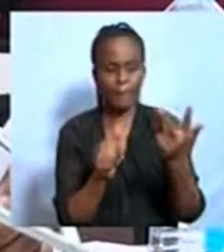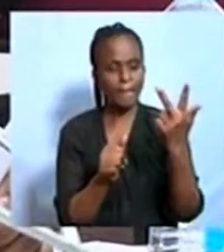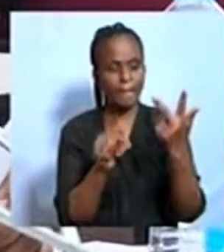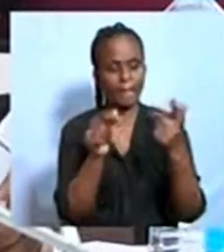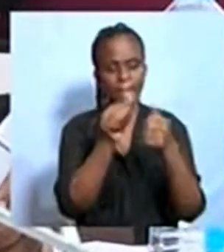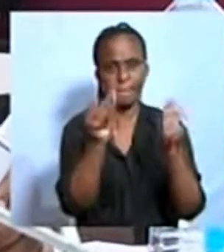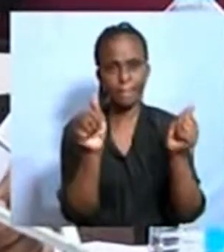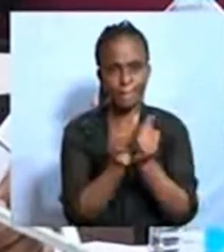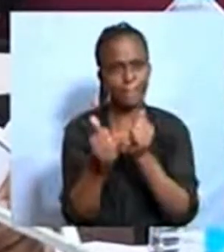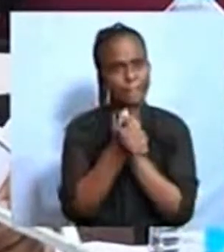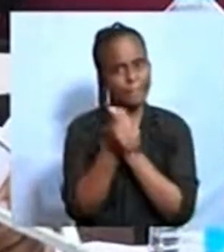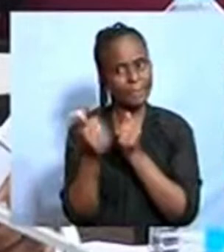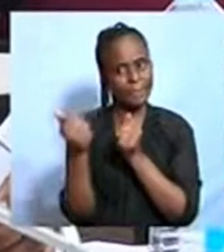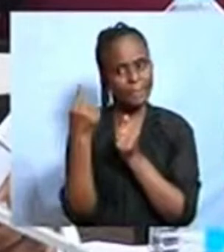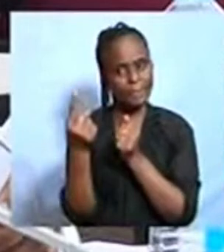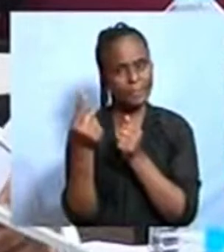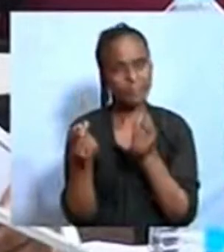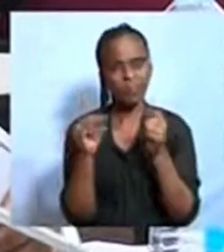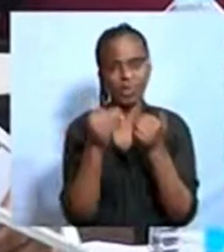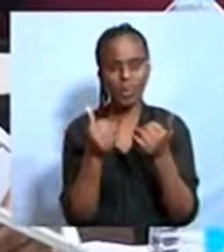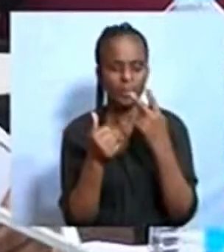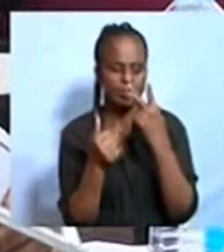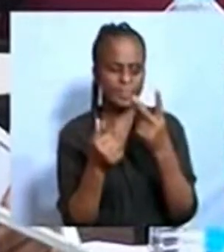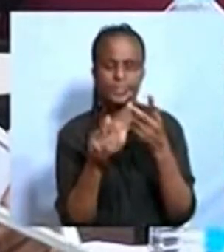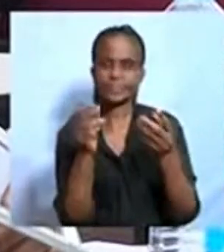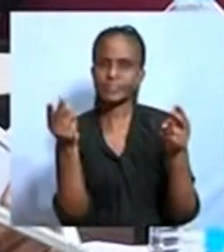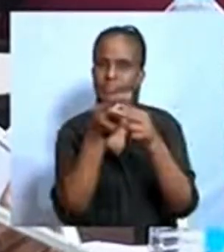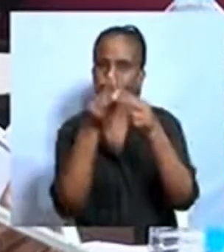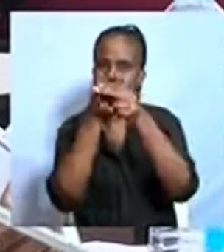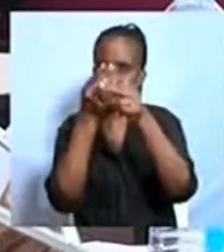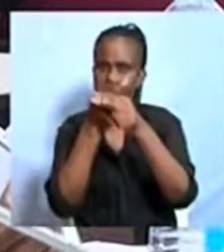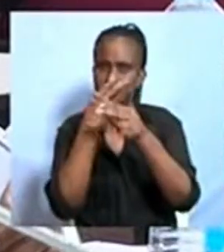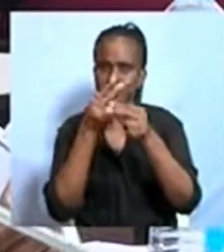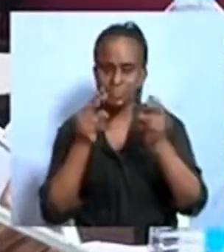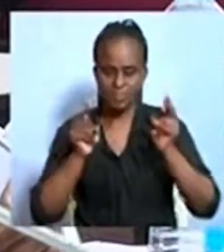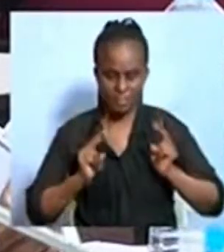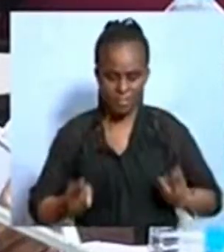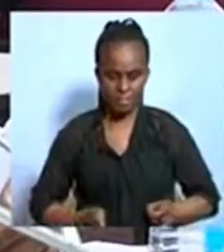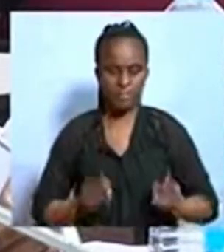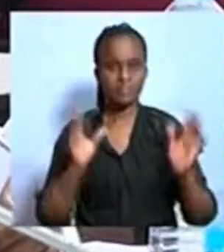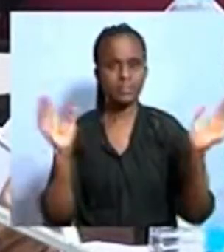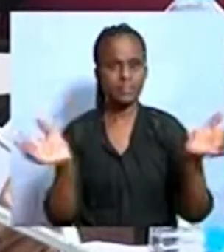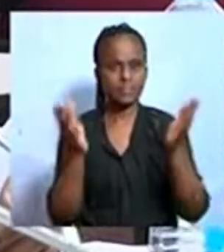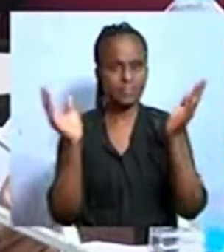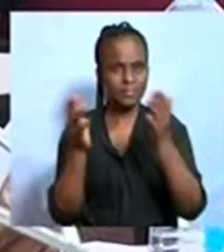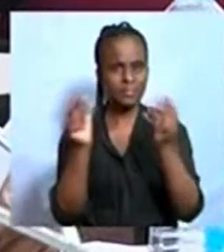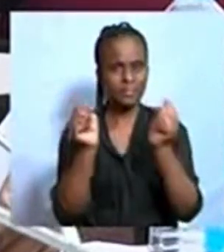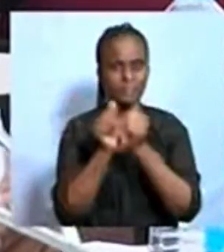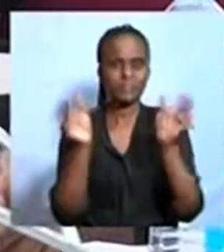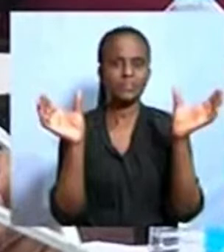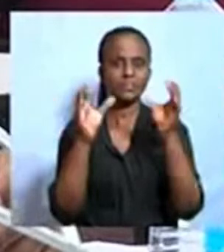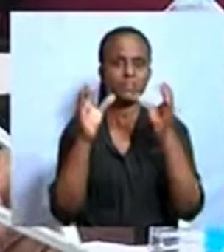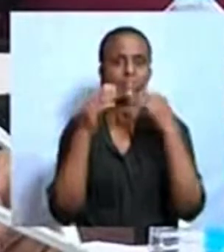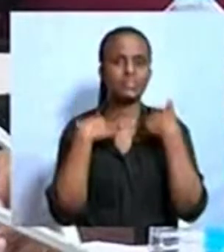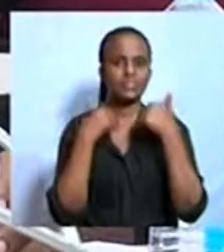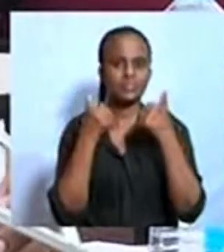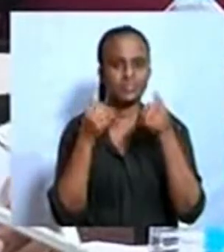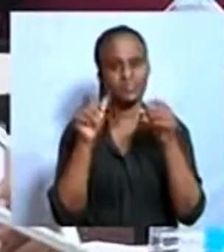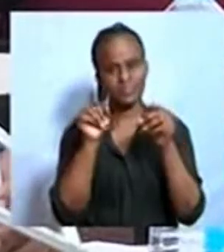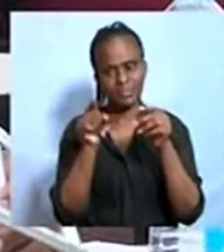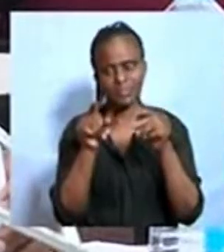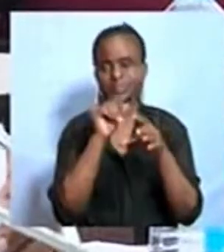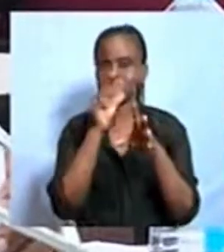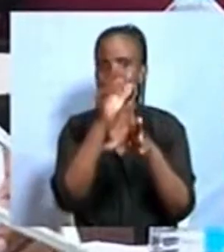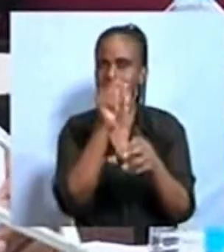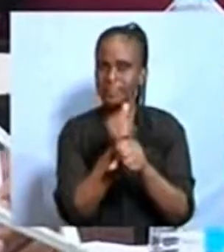the remaining ones. When you look at the tabulation, you will note that health promotion and community health have not